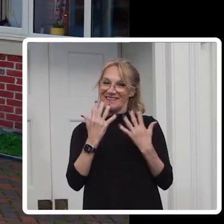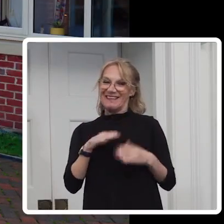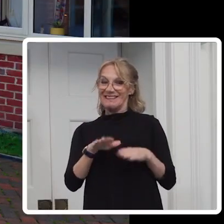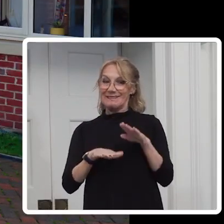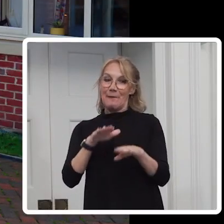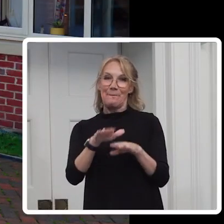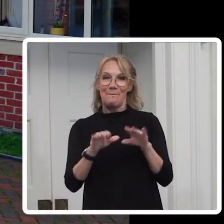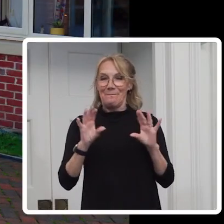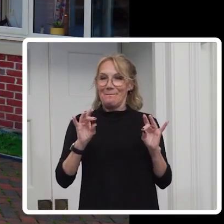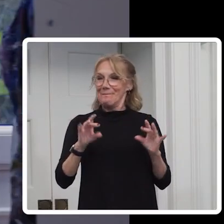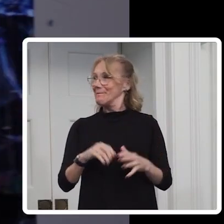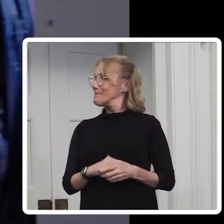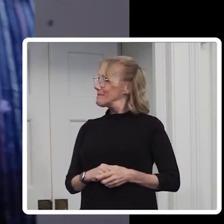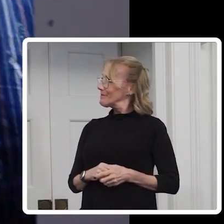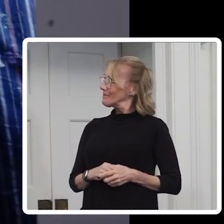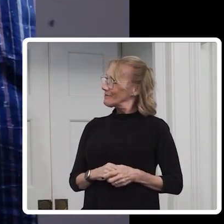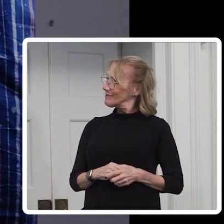steps.